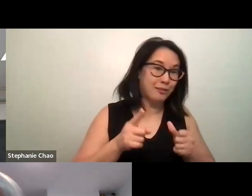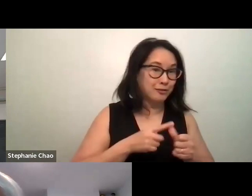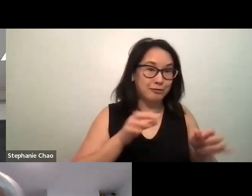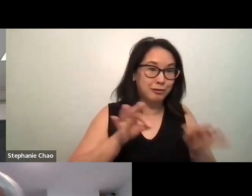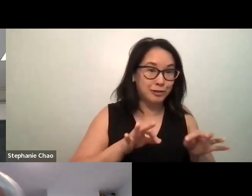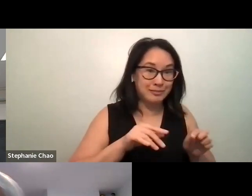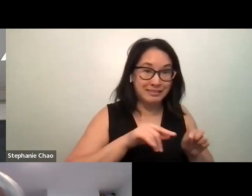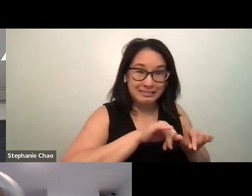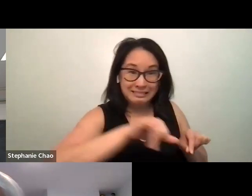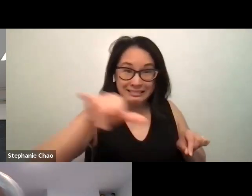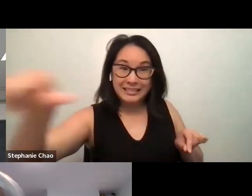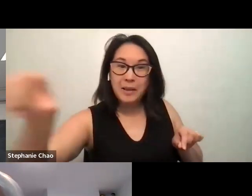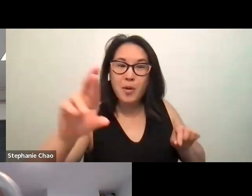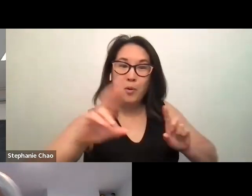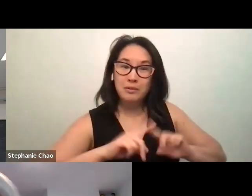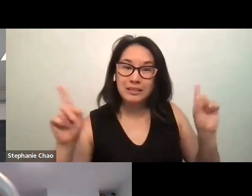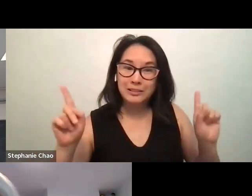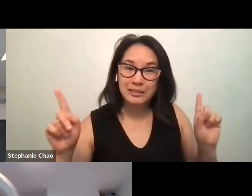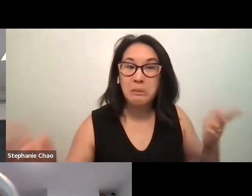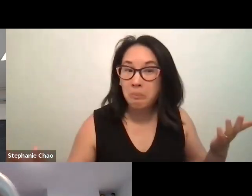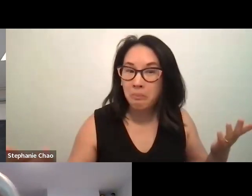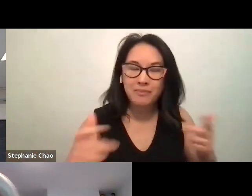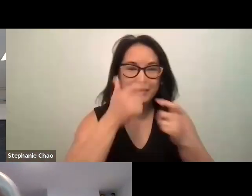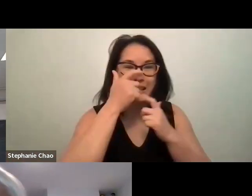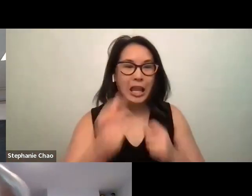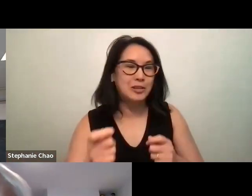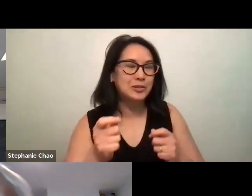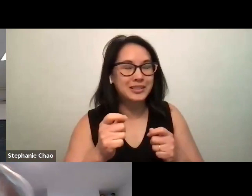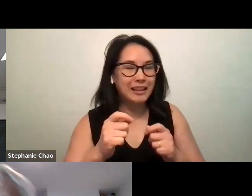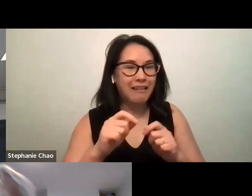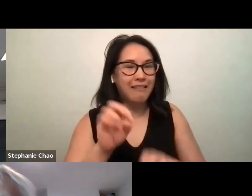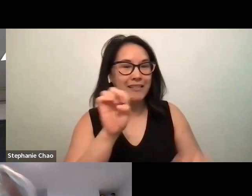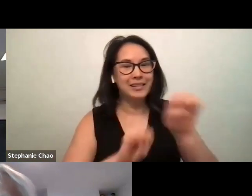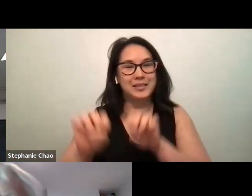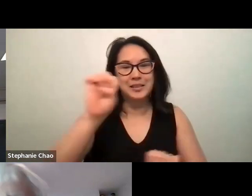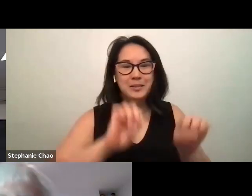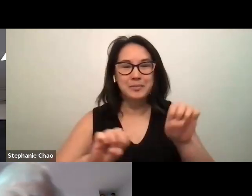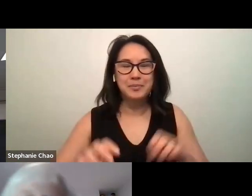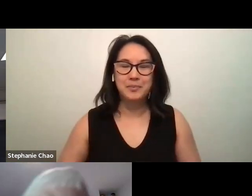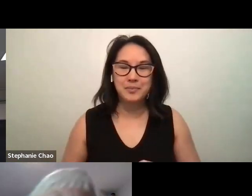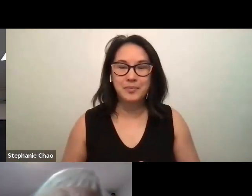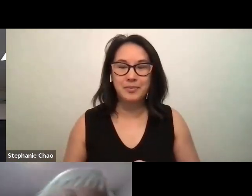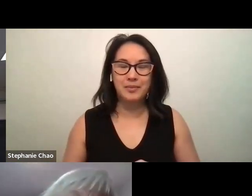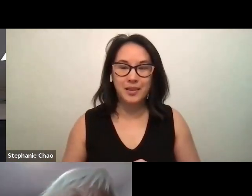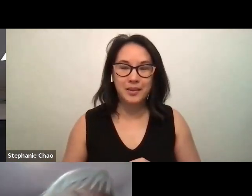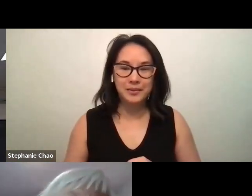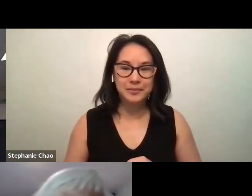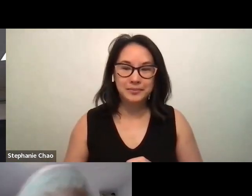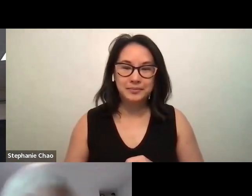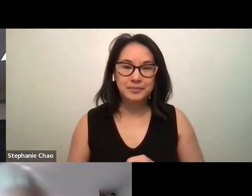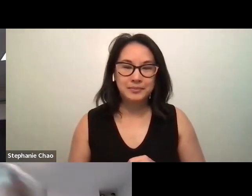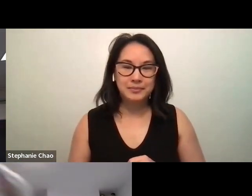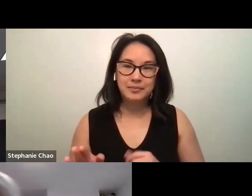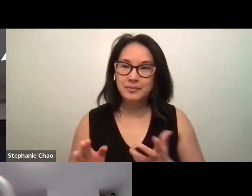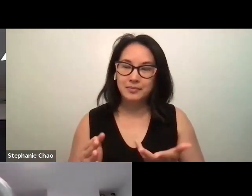work of art? I mean, it's sort of an interesting experiment, but sort of thinking about, because, and this